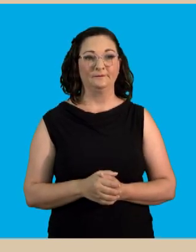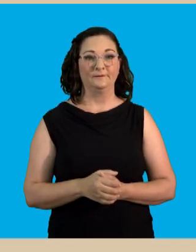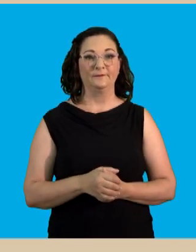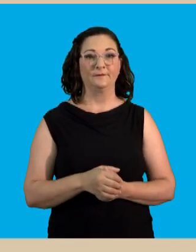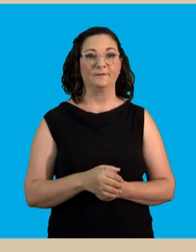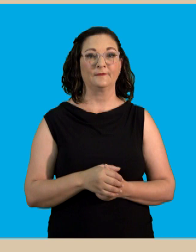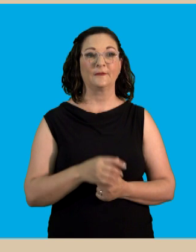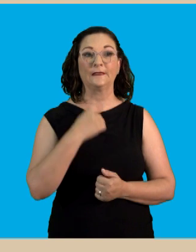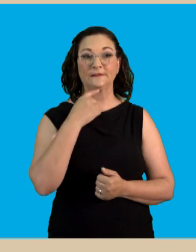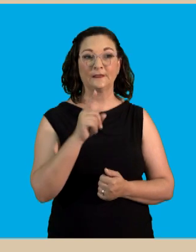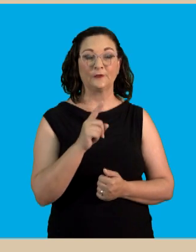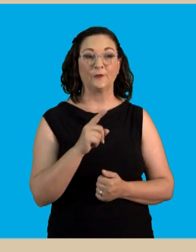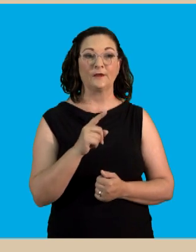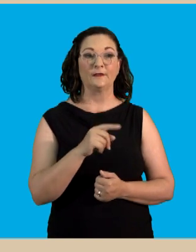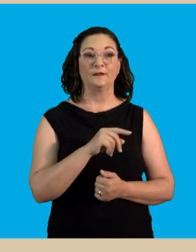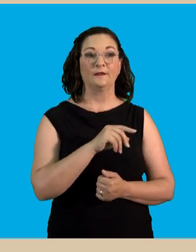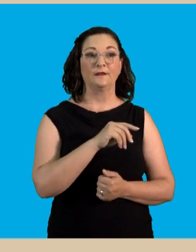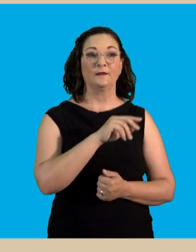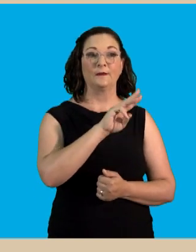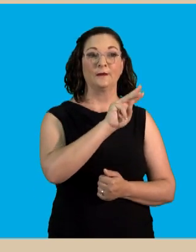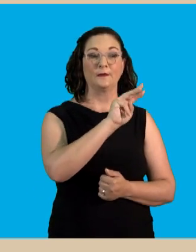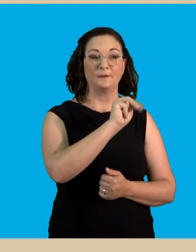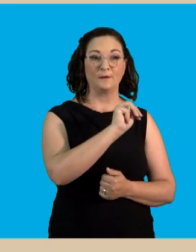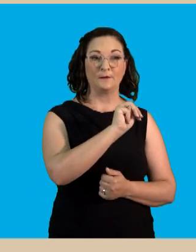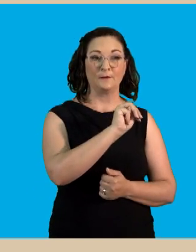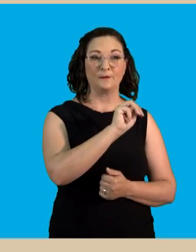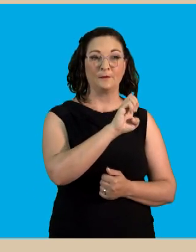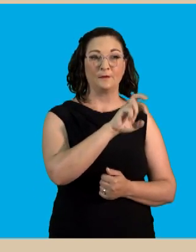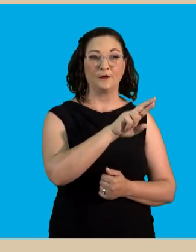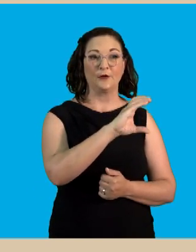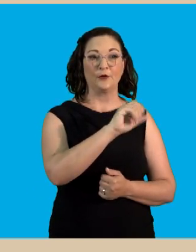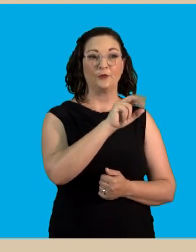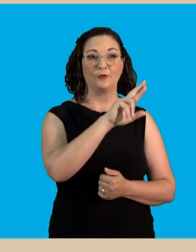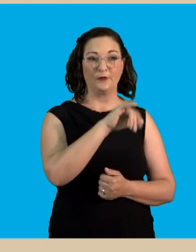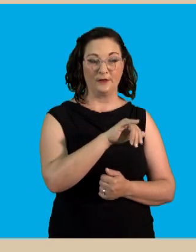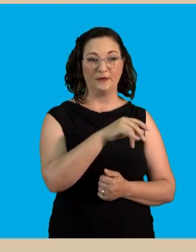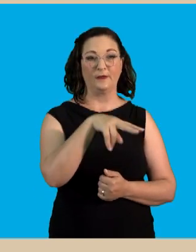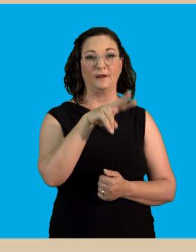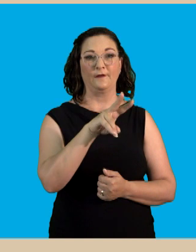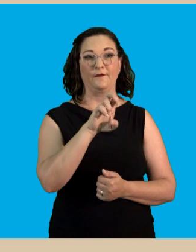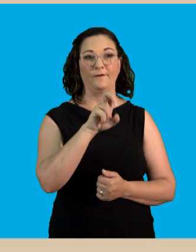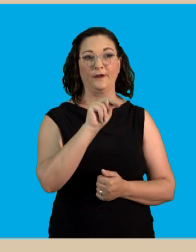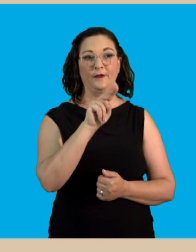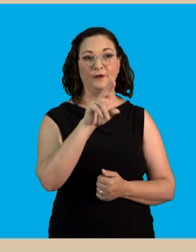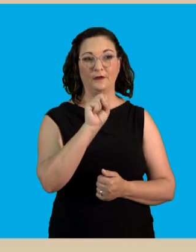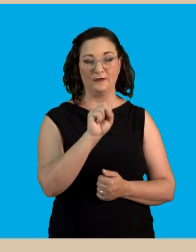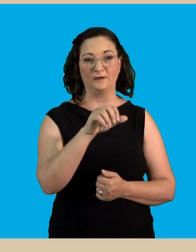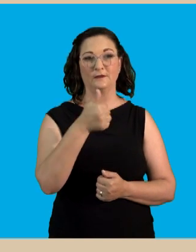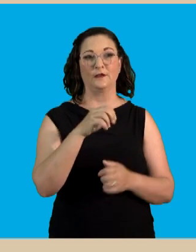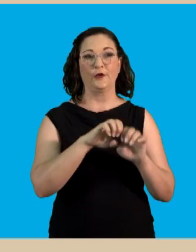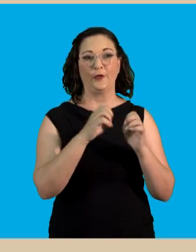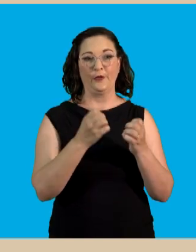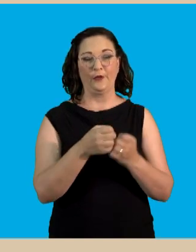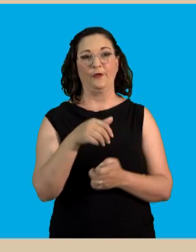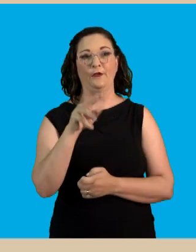just write them here quickly. We said Venus, we said Earth. Okay, Earth, and then Mars,